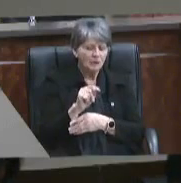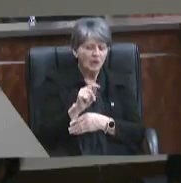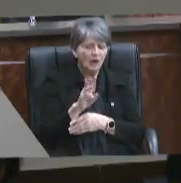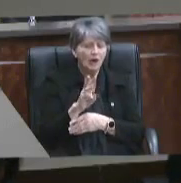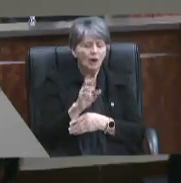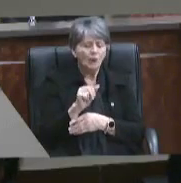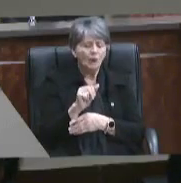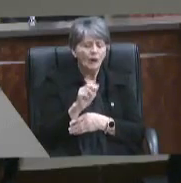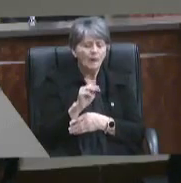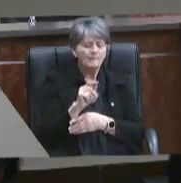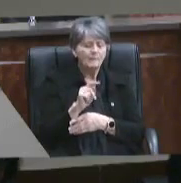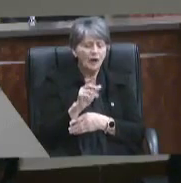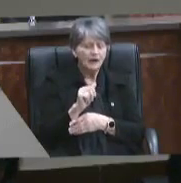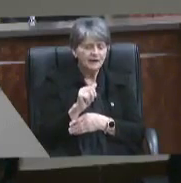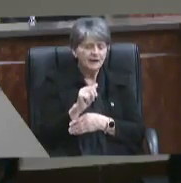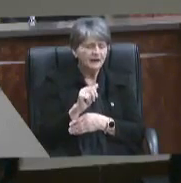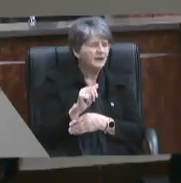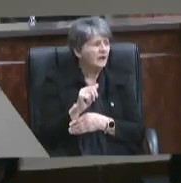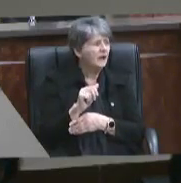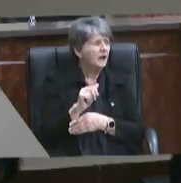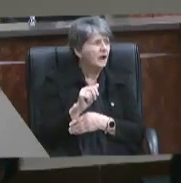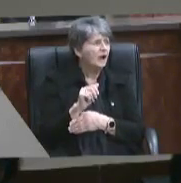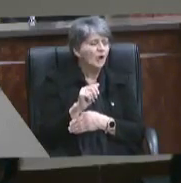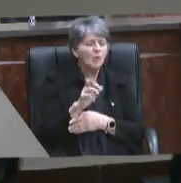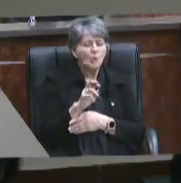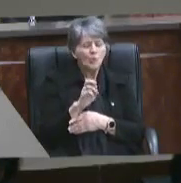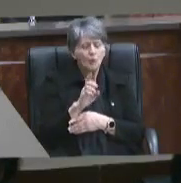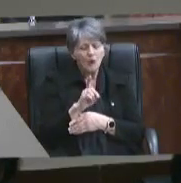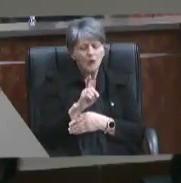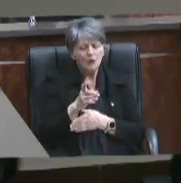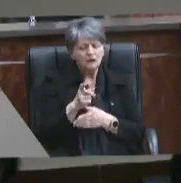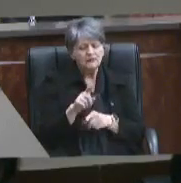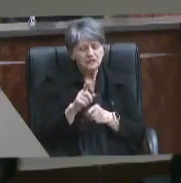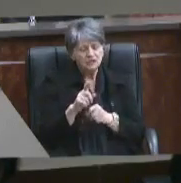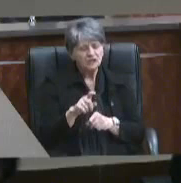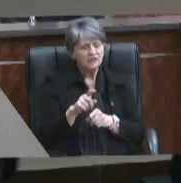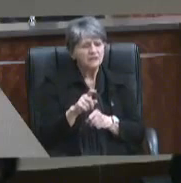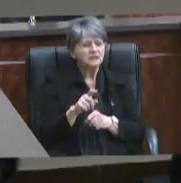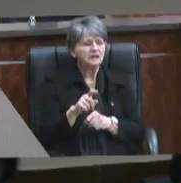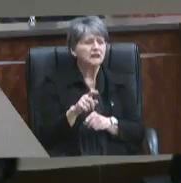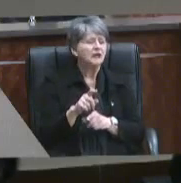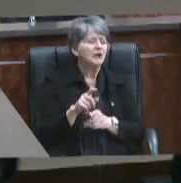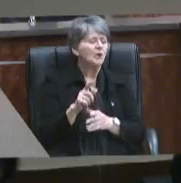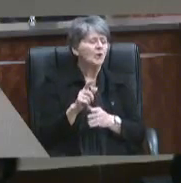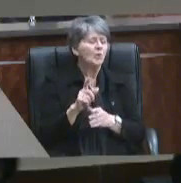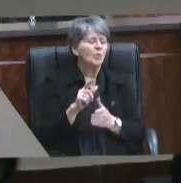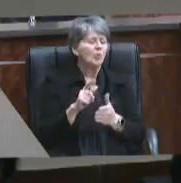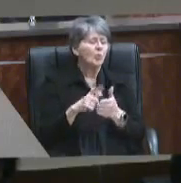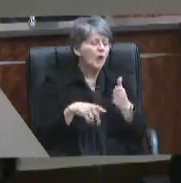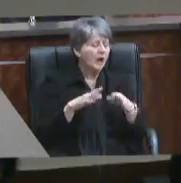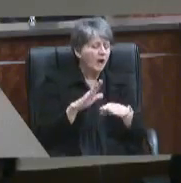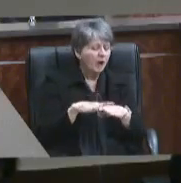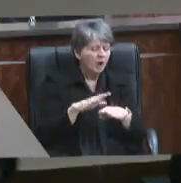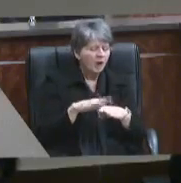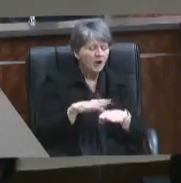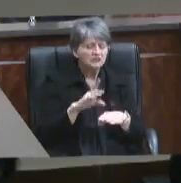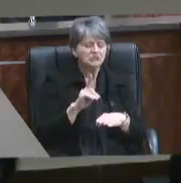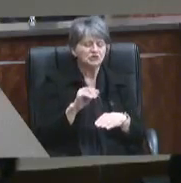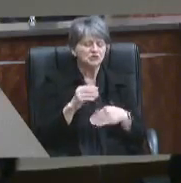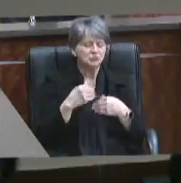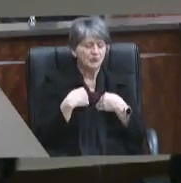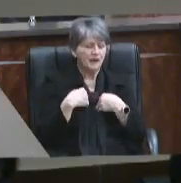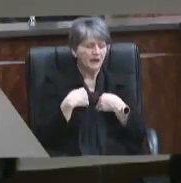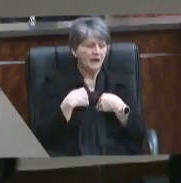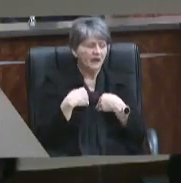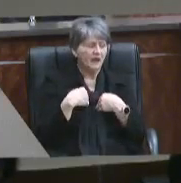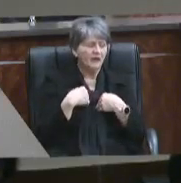VRE. So everybody's in one place. What are the road conditions? What's your posture given this forecast? What questions do you have? It's not necessarily that the decision